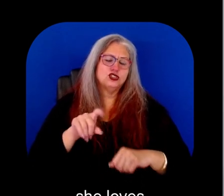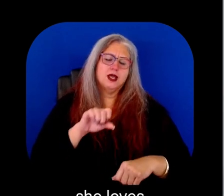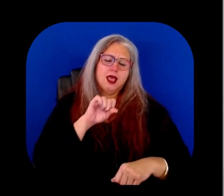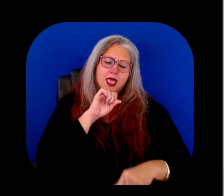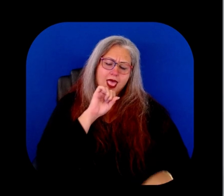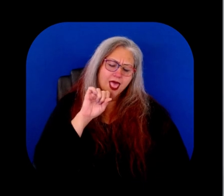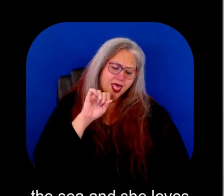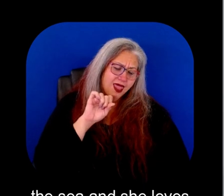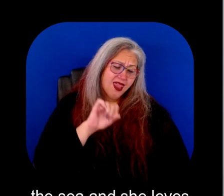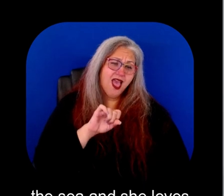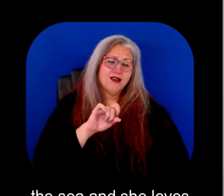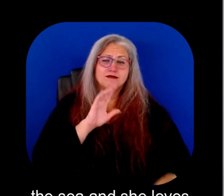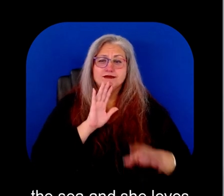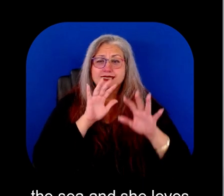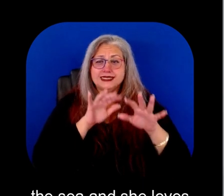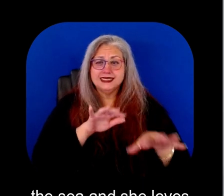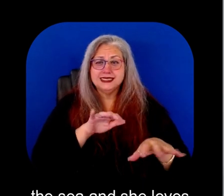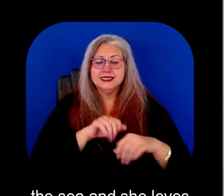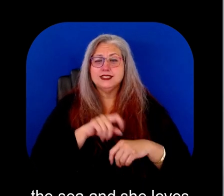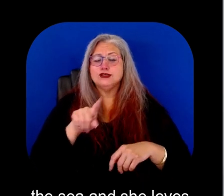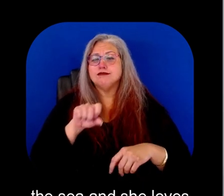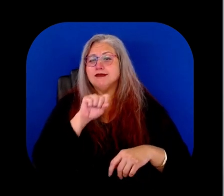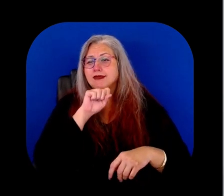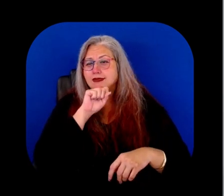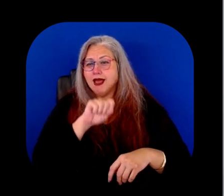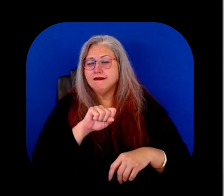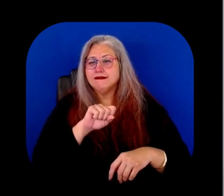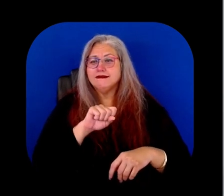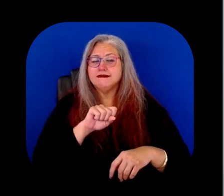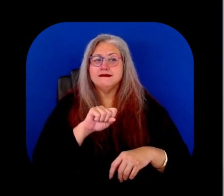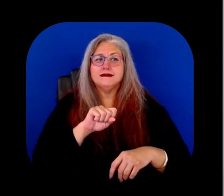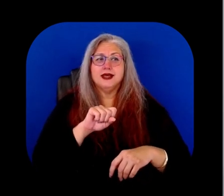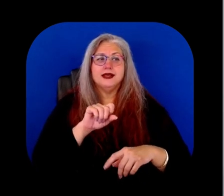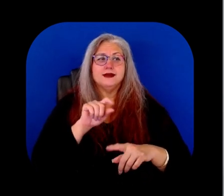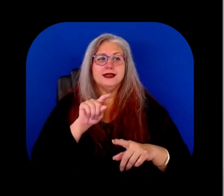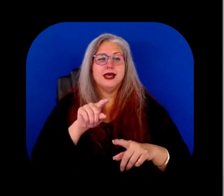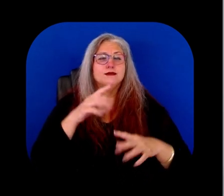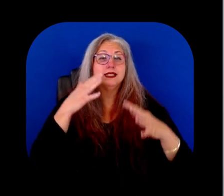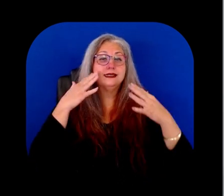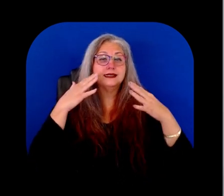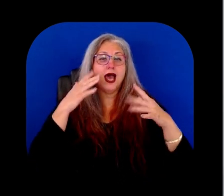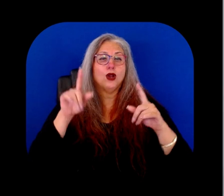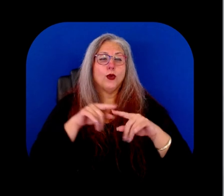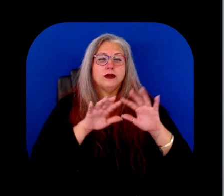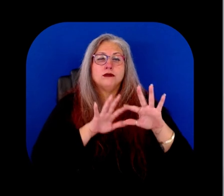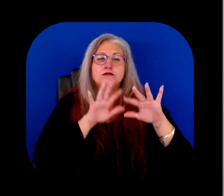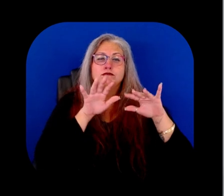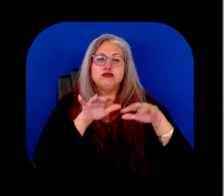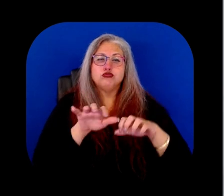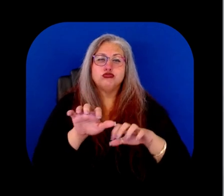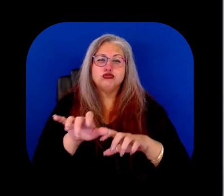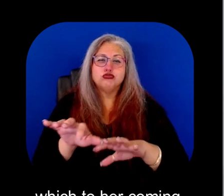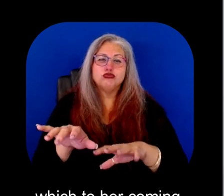loves the sea and she loves the sound of the waves, which is